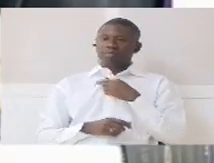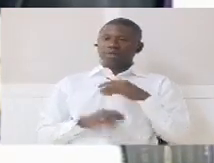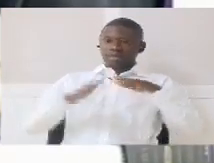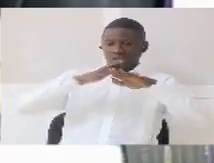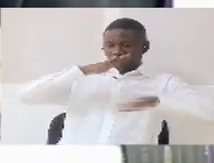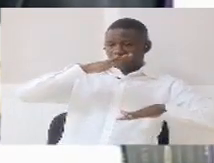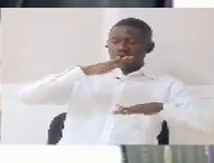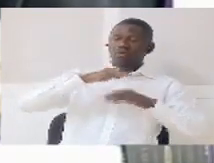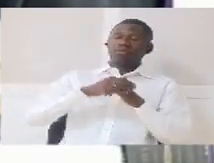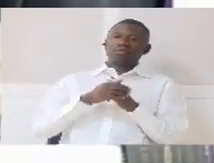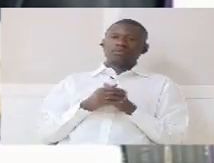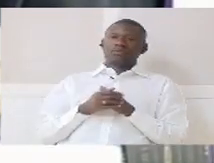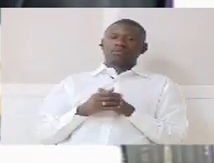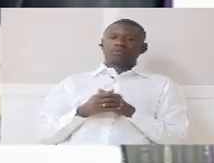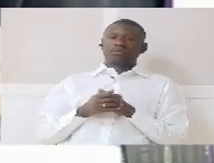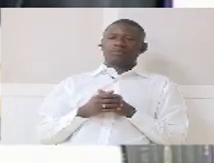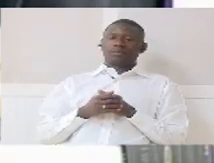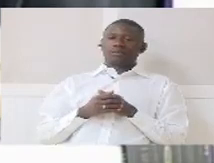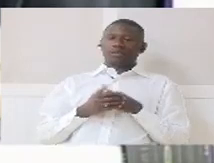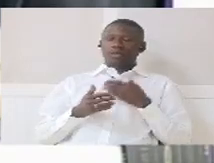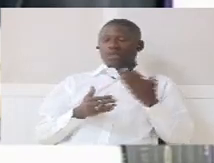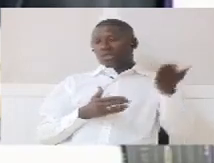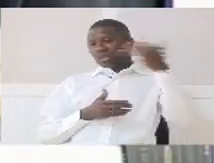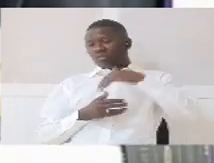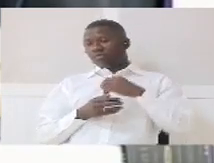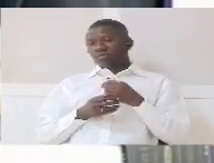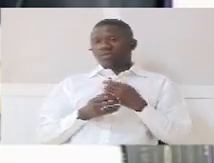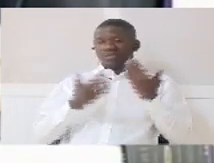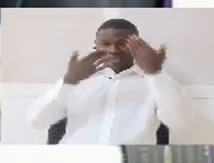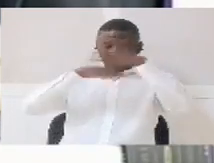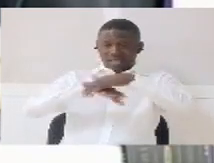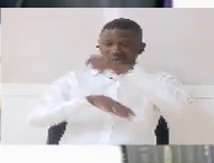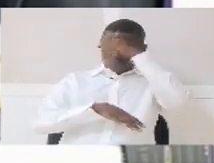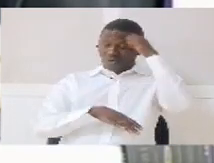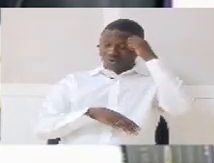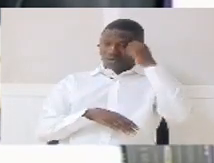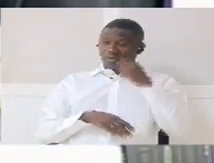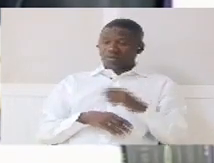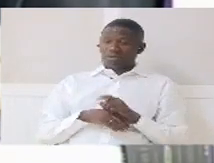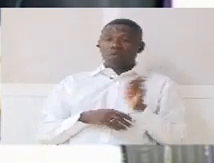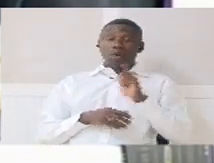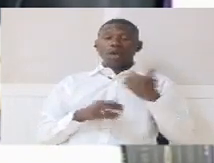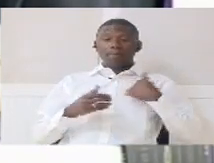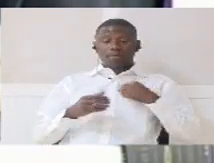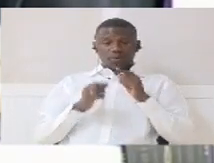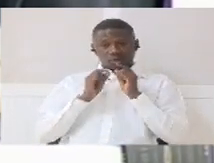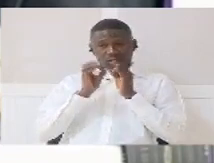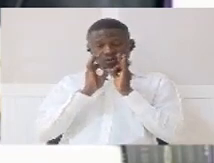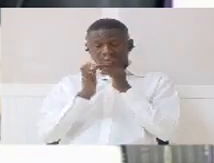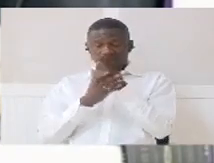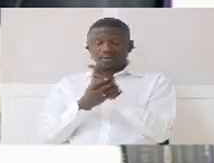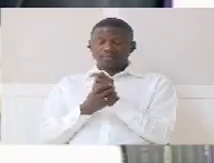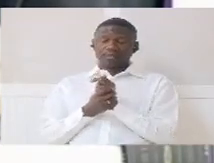One of my officers. Abina night duty leko, according to the story. Came for his night duties and they said, according to the story. A parcel of cannabis